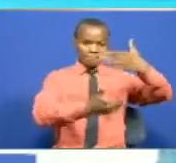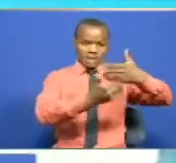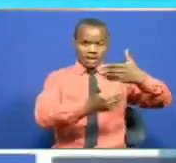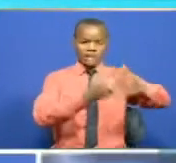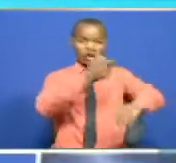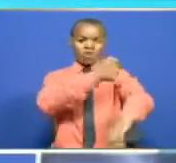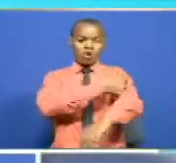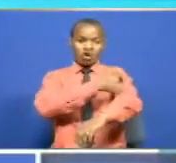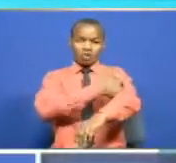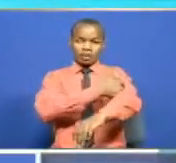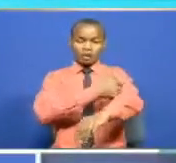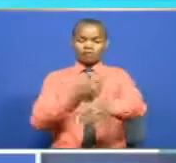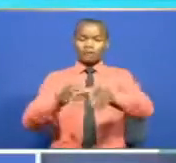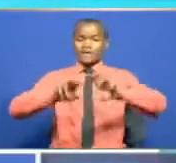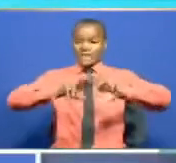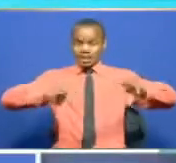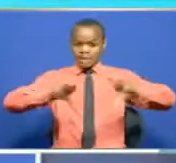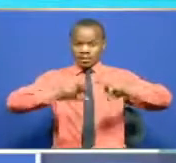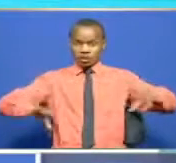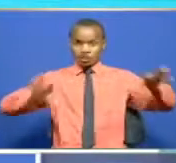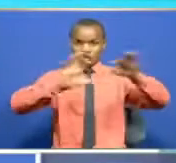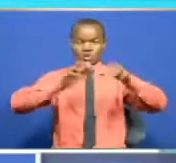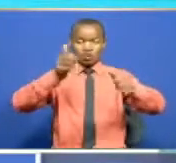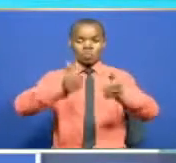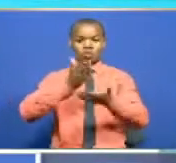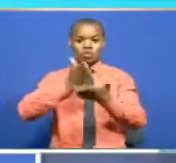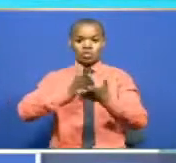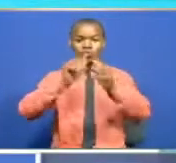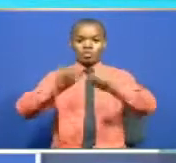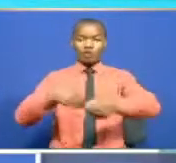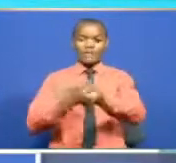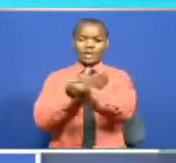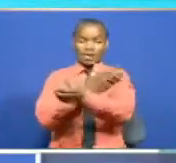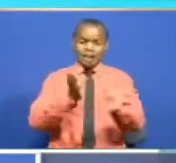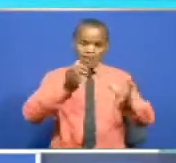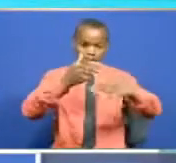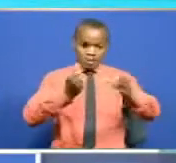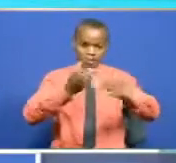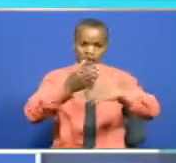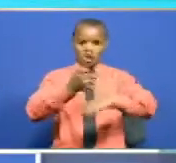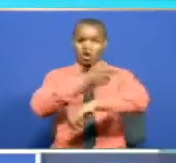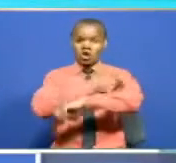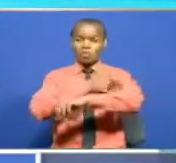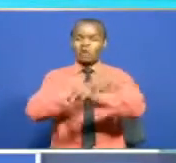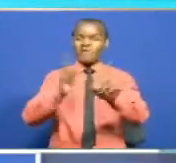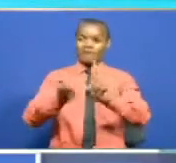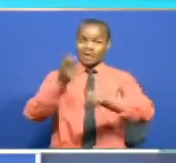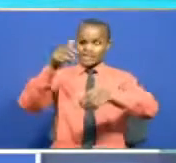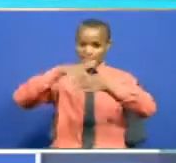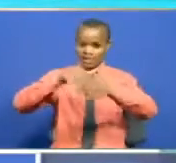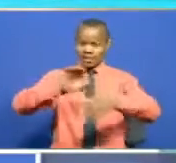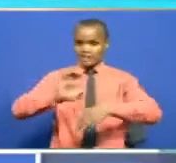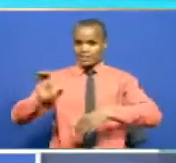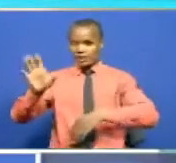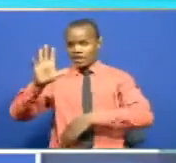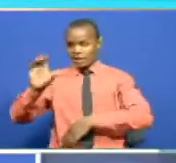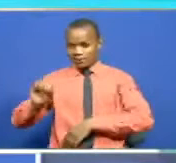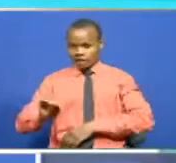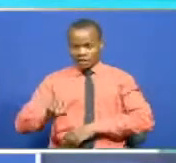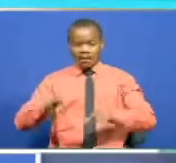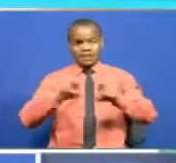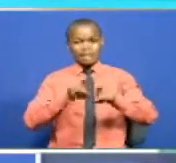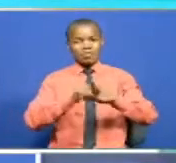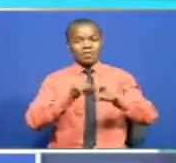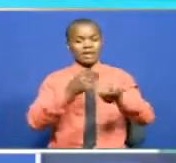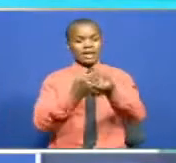dedicated towards cancer clinical trials. The facility, which is the first of its kind in East Africa, sets the stage for cancer clinical